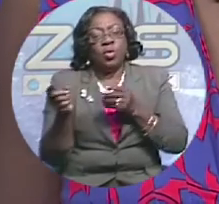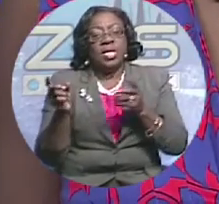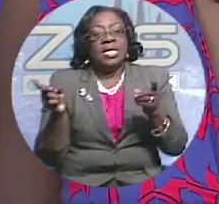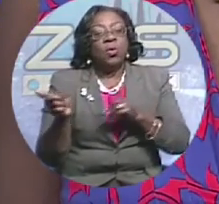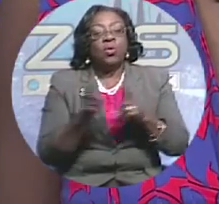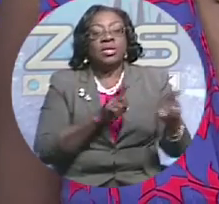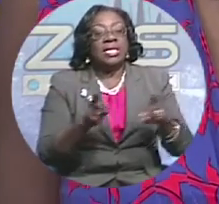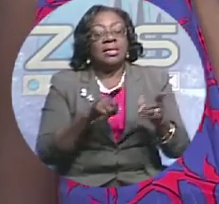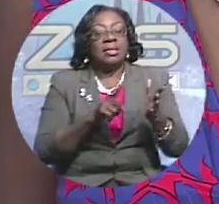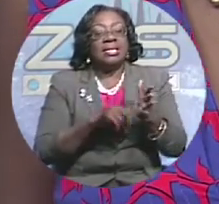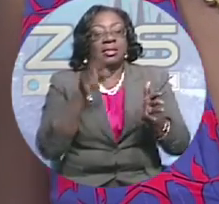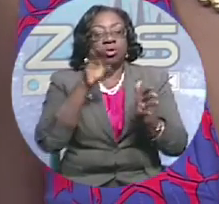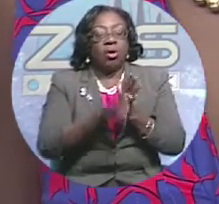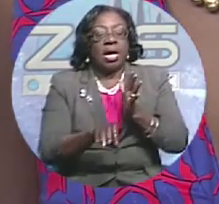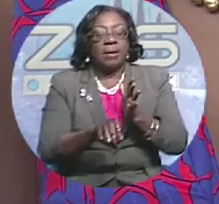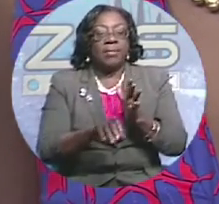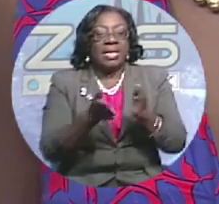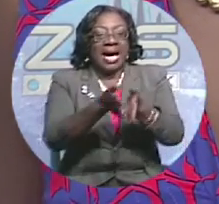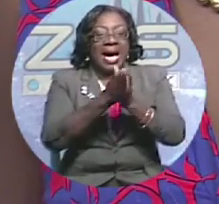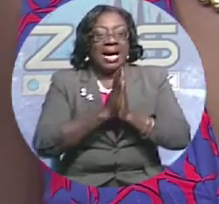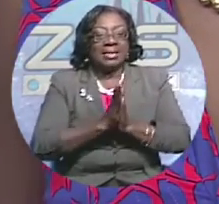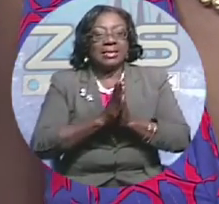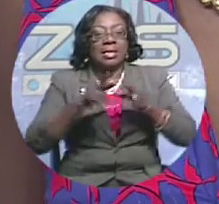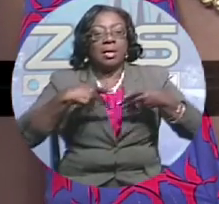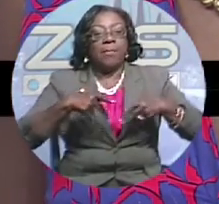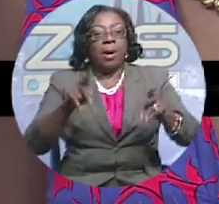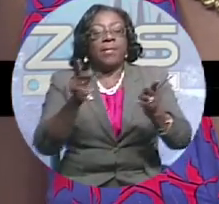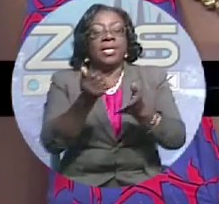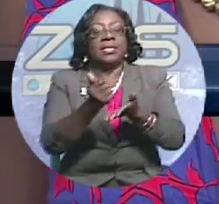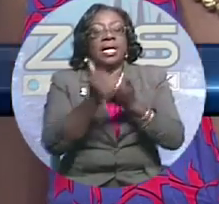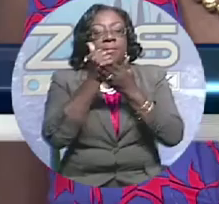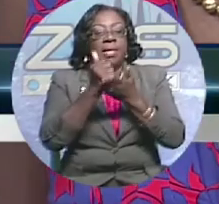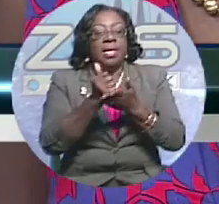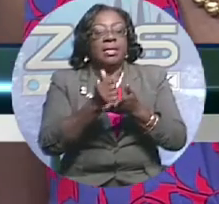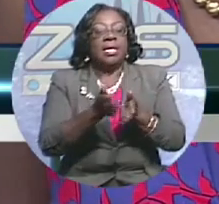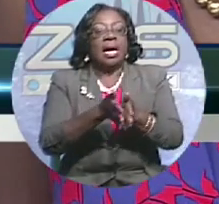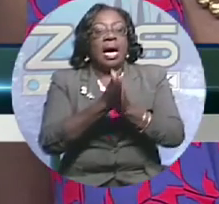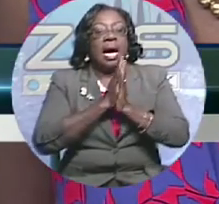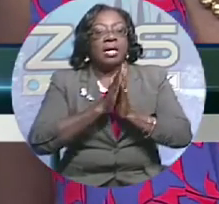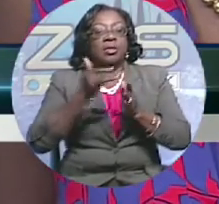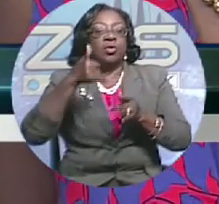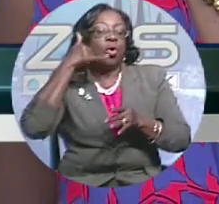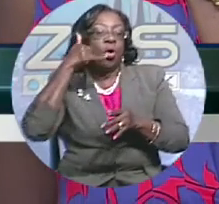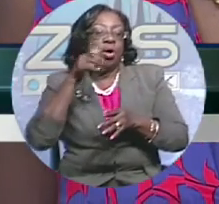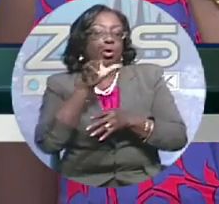they're seeking your help. Anyone with information is asked to call the Marsh Harbor Police Station at